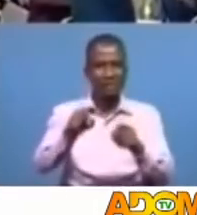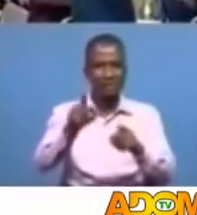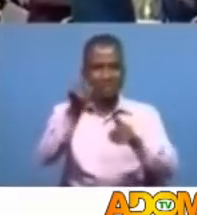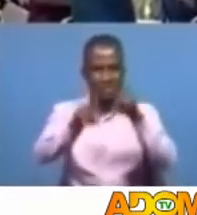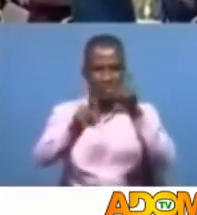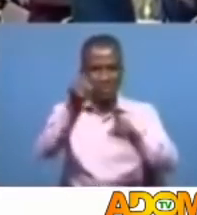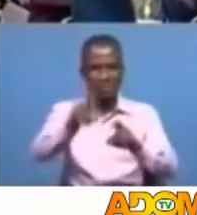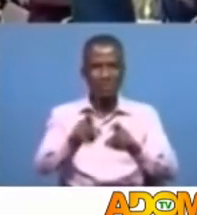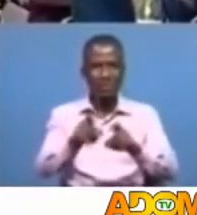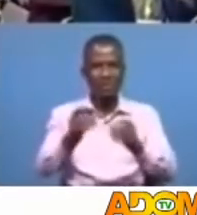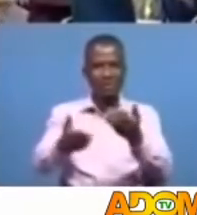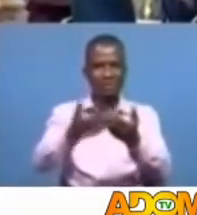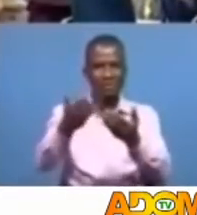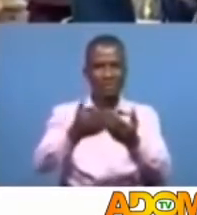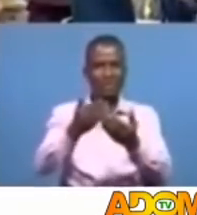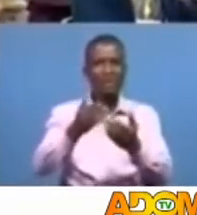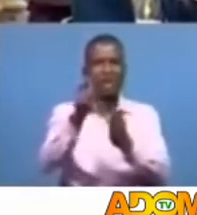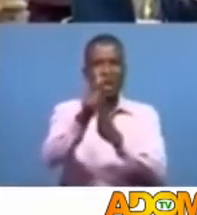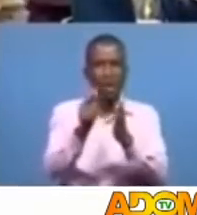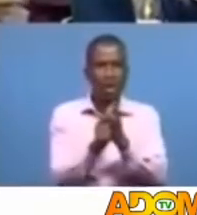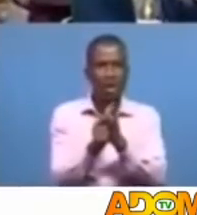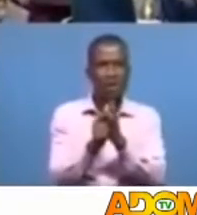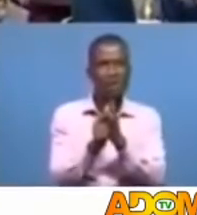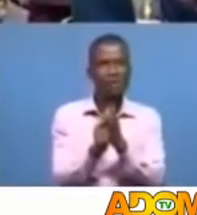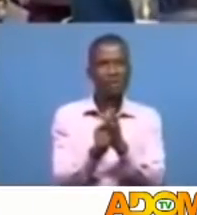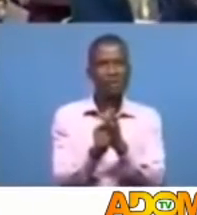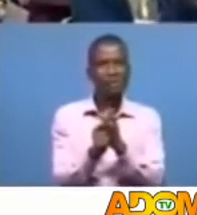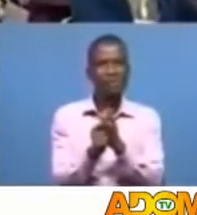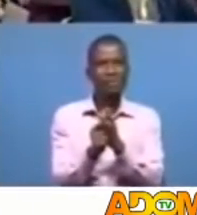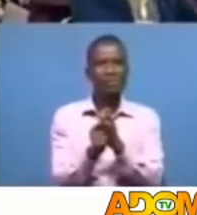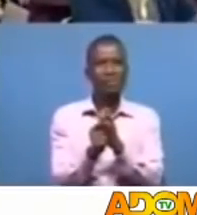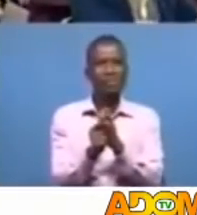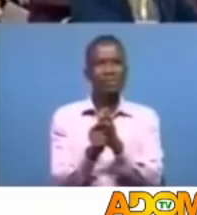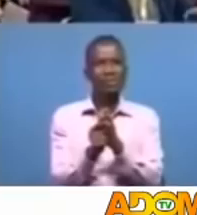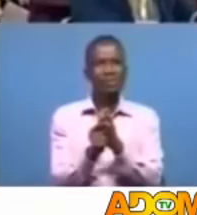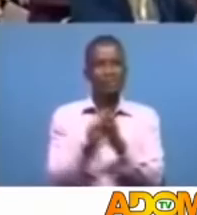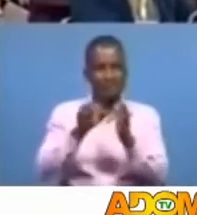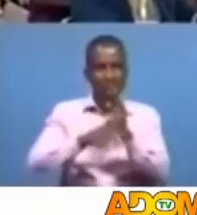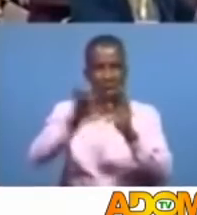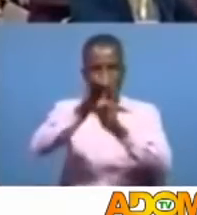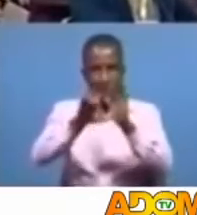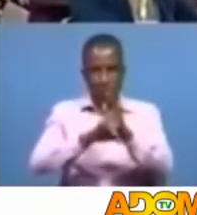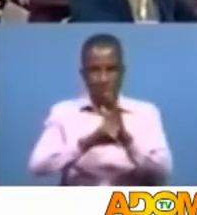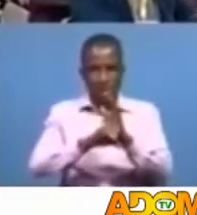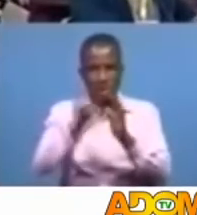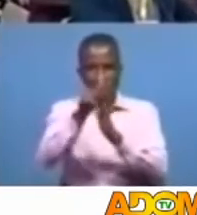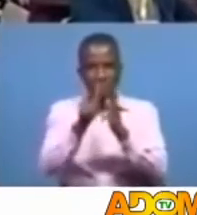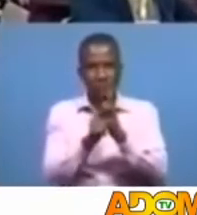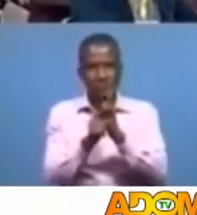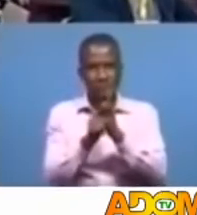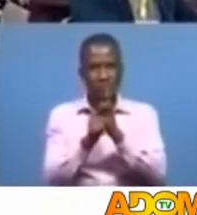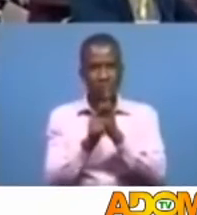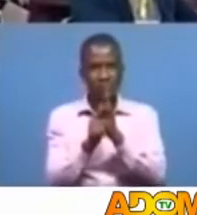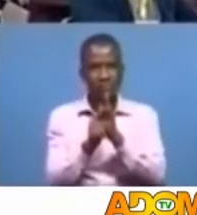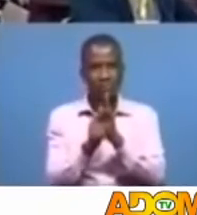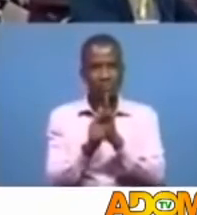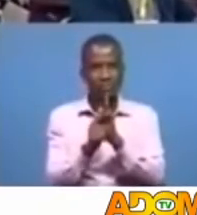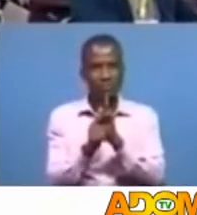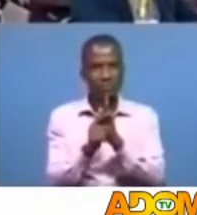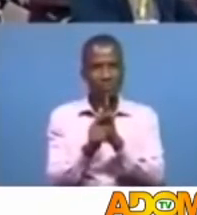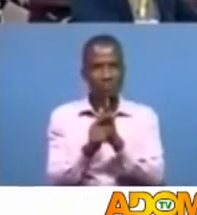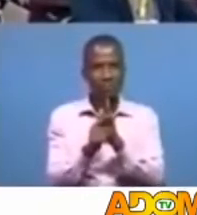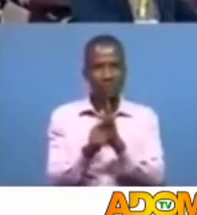that subsidiary legislation, such as is contained in a constitutional instrument that brings